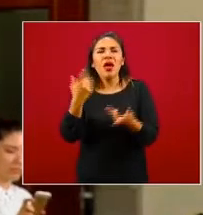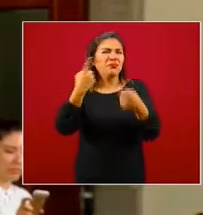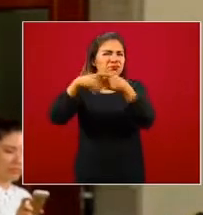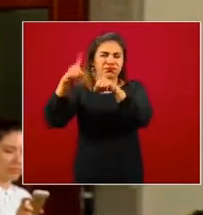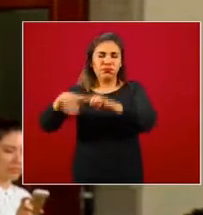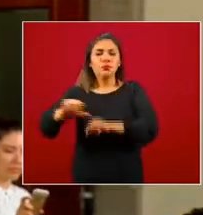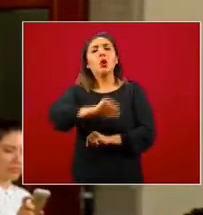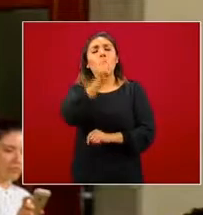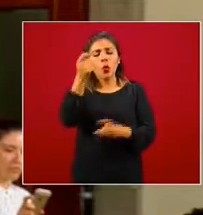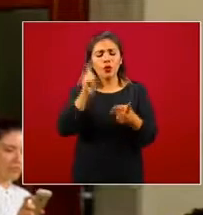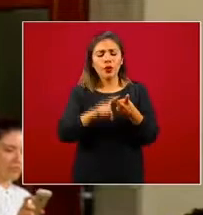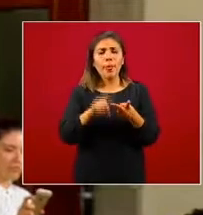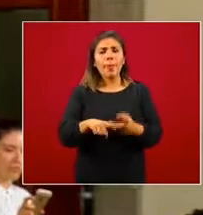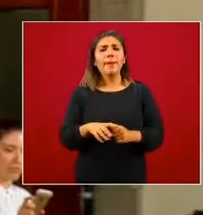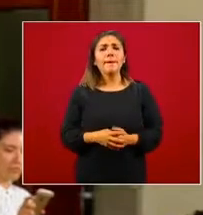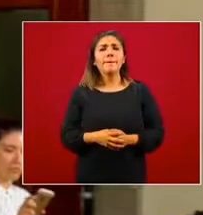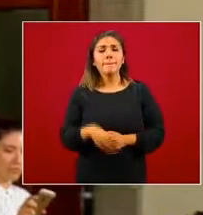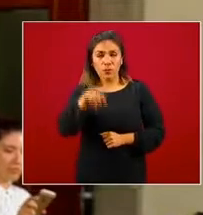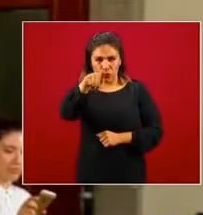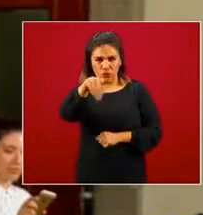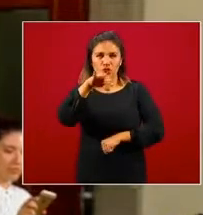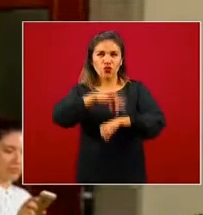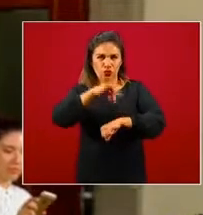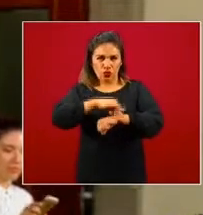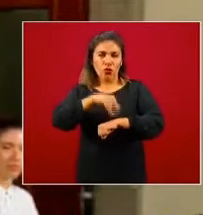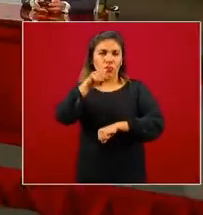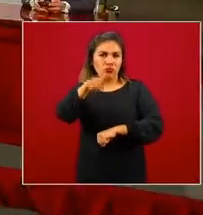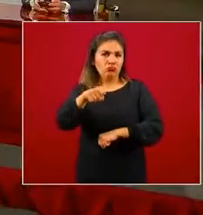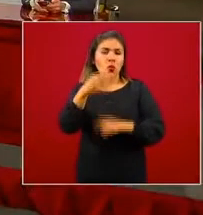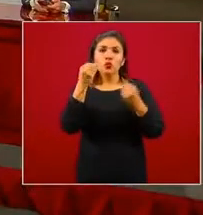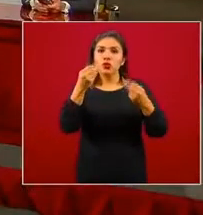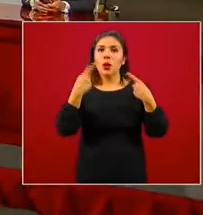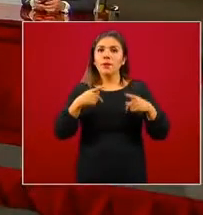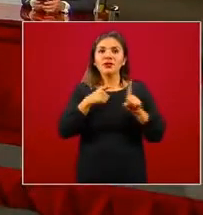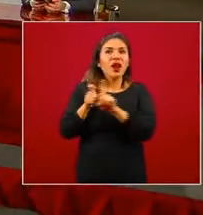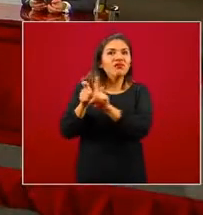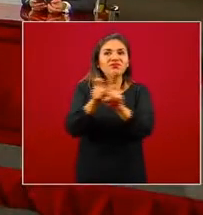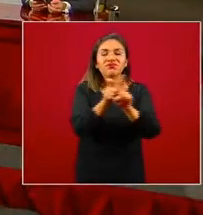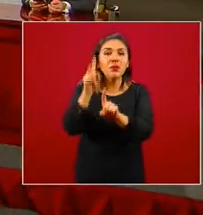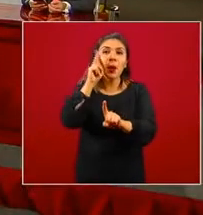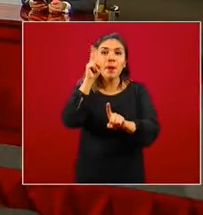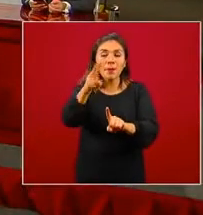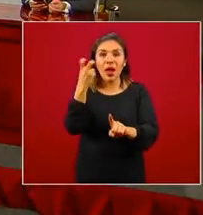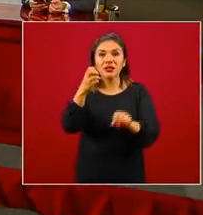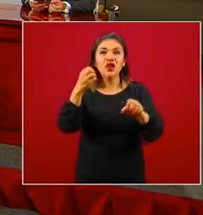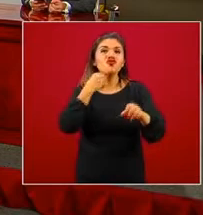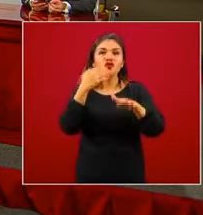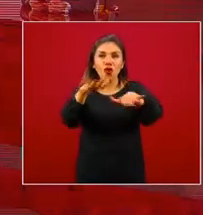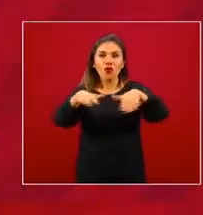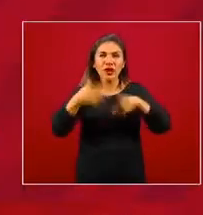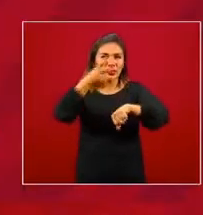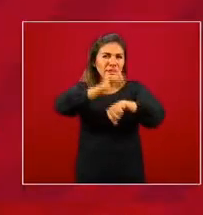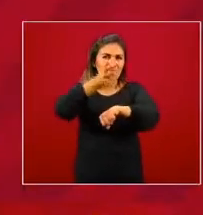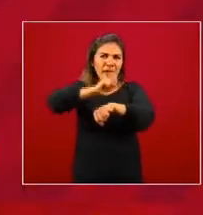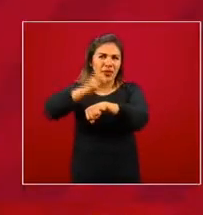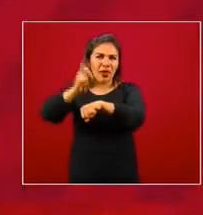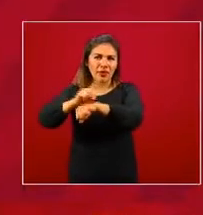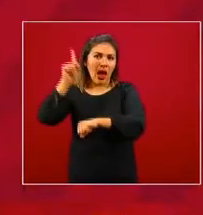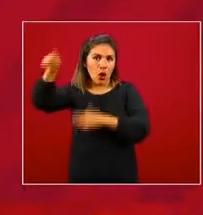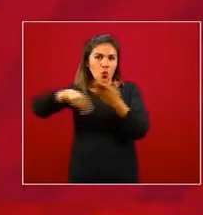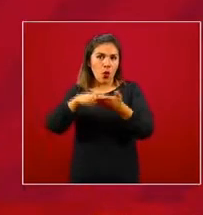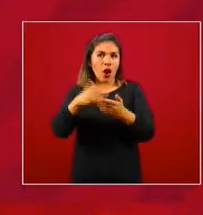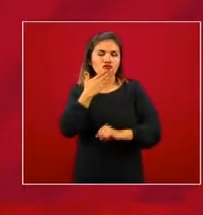of all of its specific attributes, but we have our governor with many followers